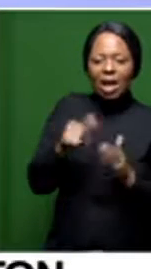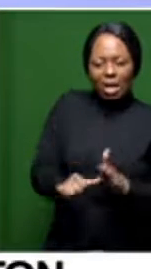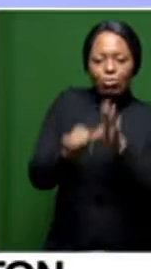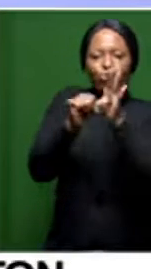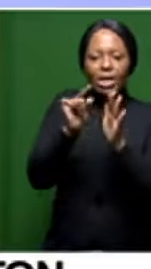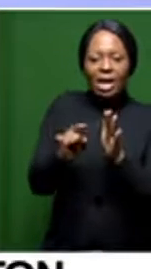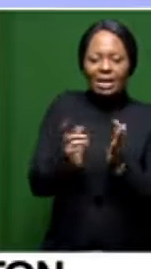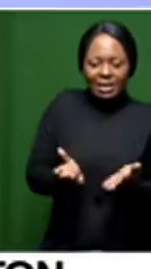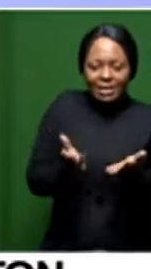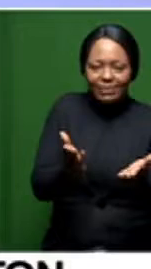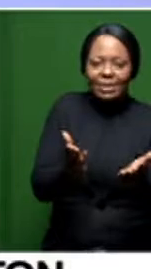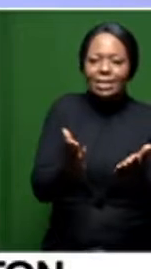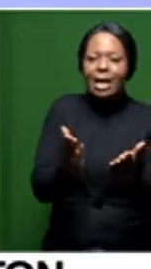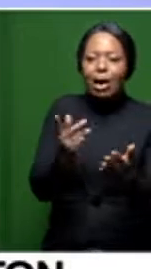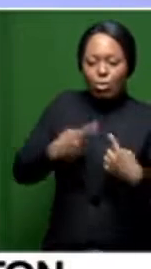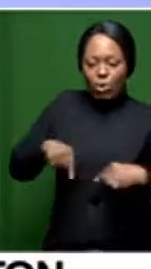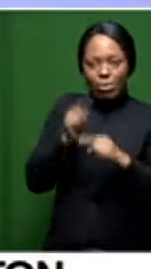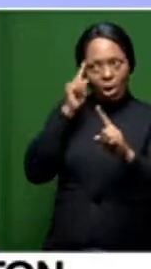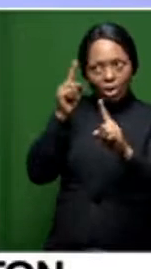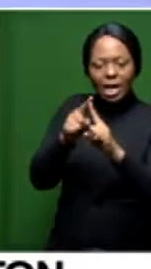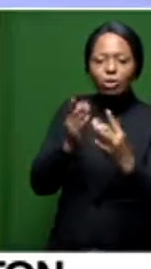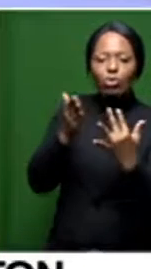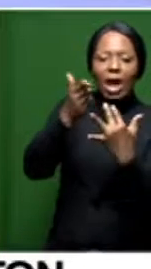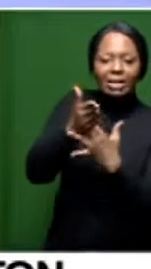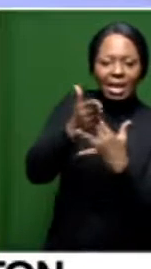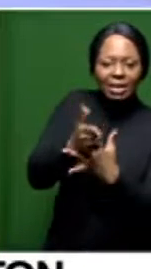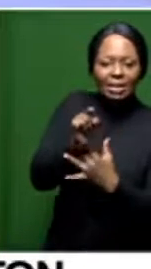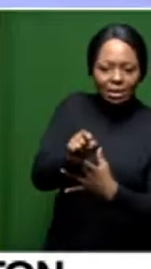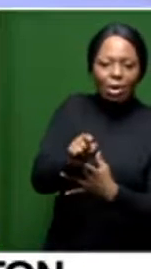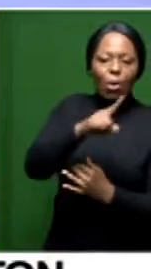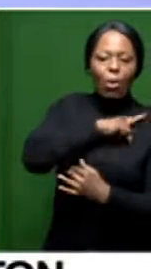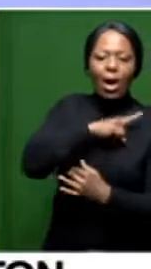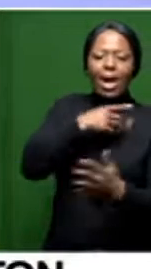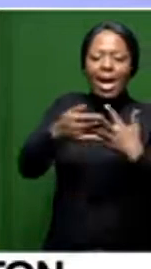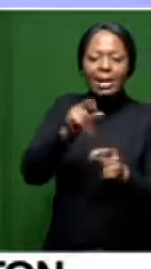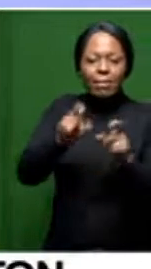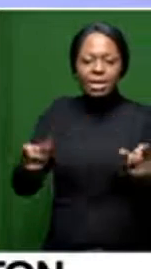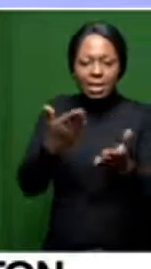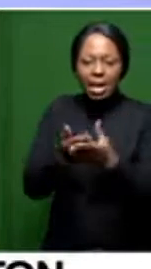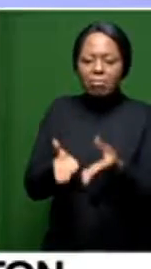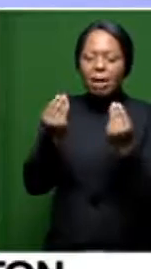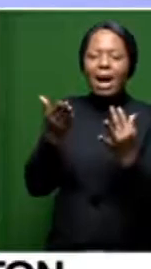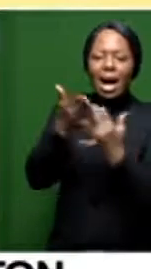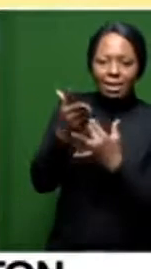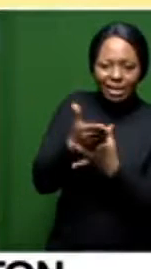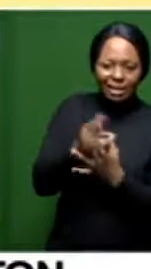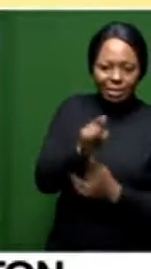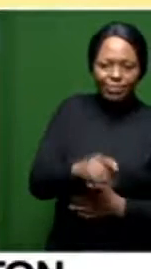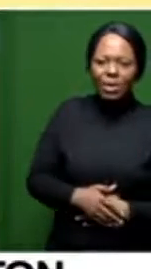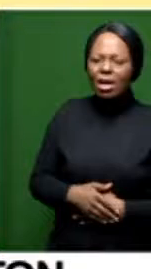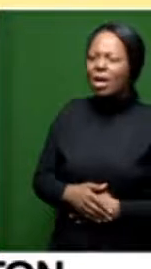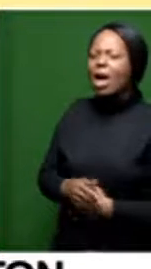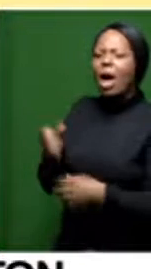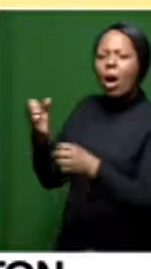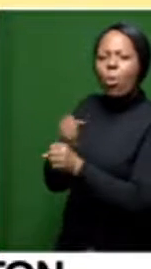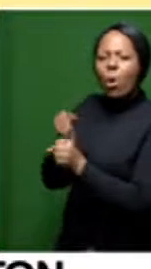far more accessible and affordable, actually, for everyone within a society. Okay, so how does it work? How do I get